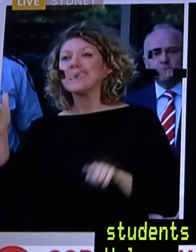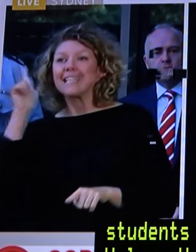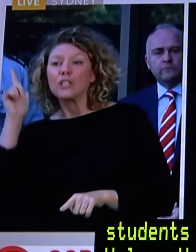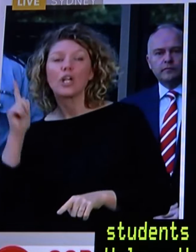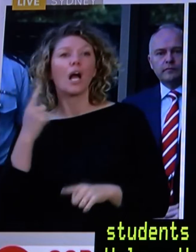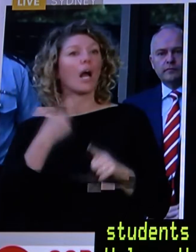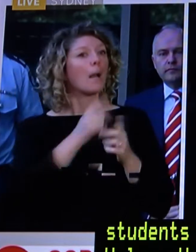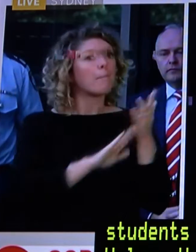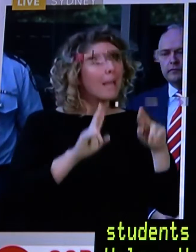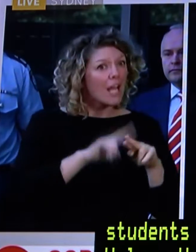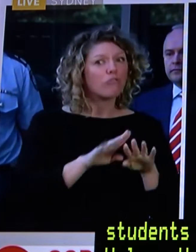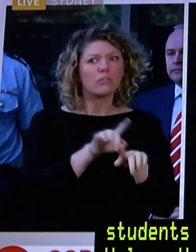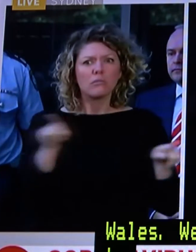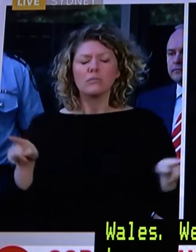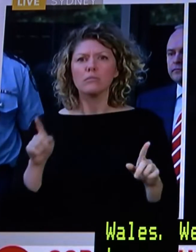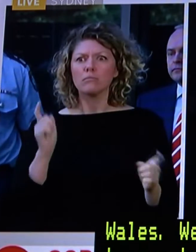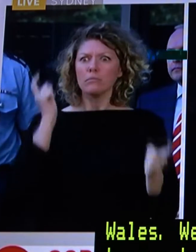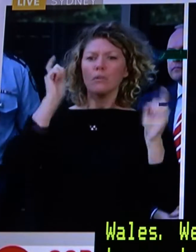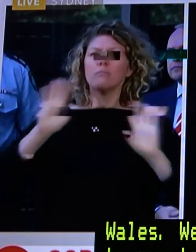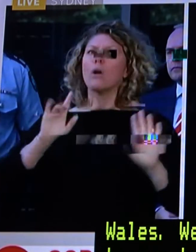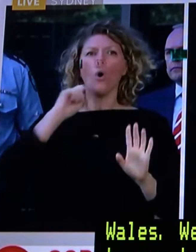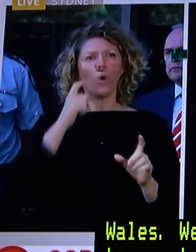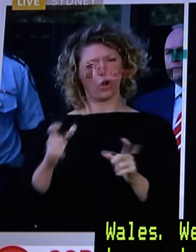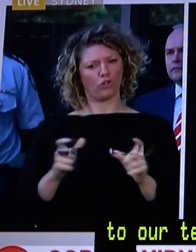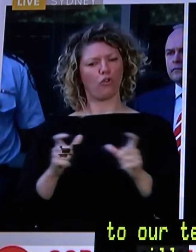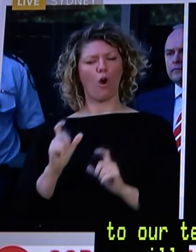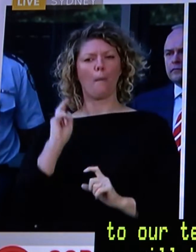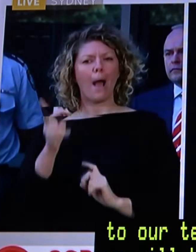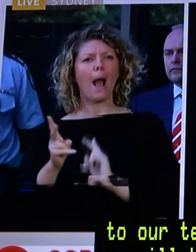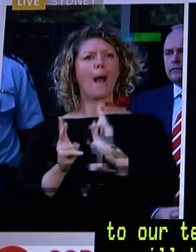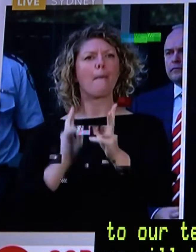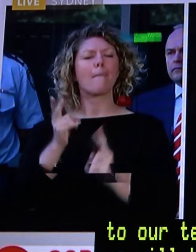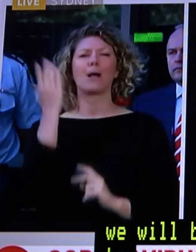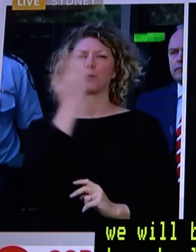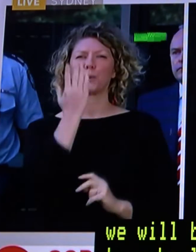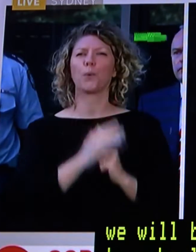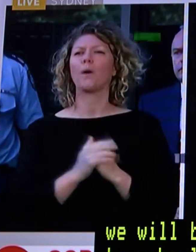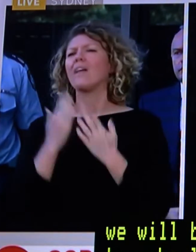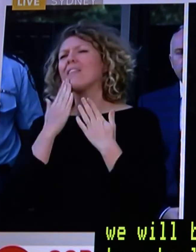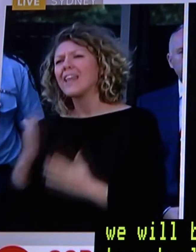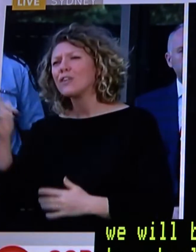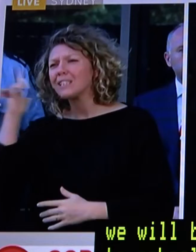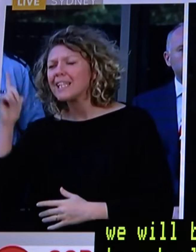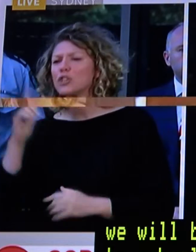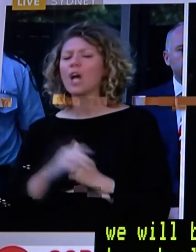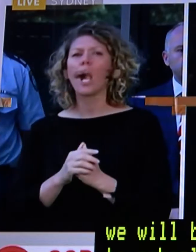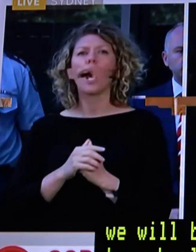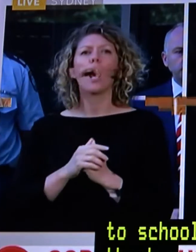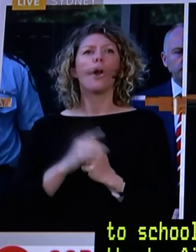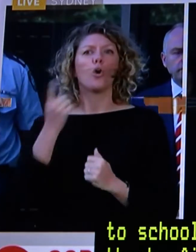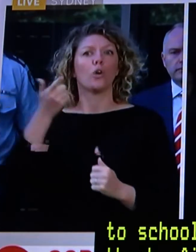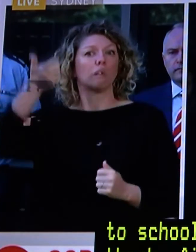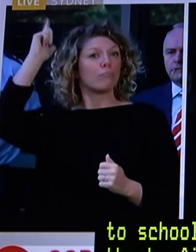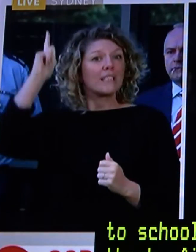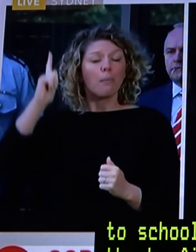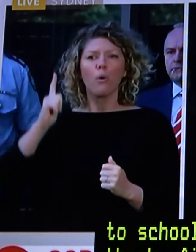our parents that we will be having a managed return to school during term 2. Can I thank firstly all of the teachers, the principals and the school